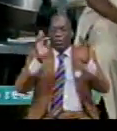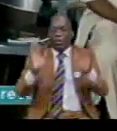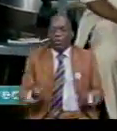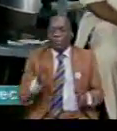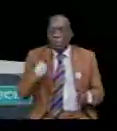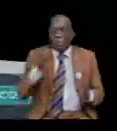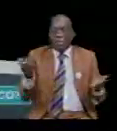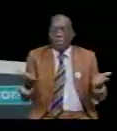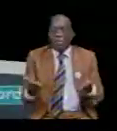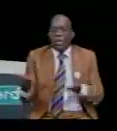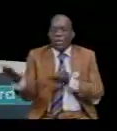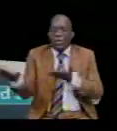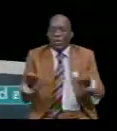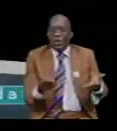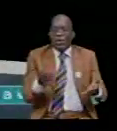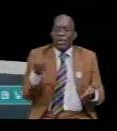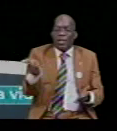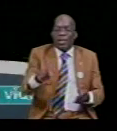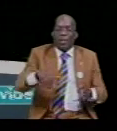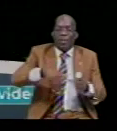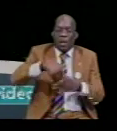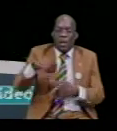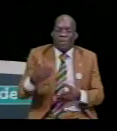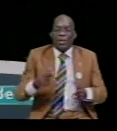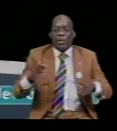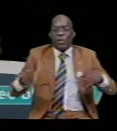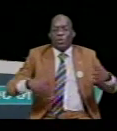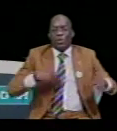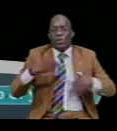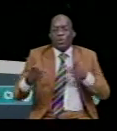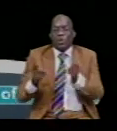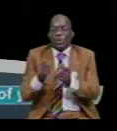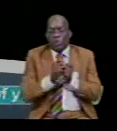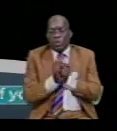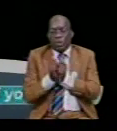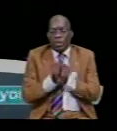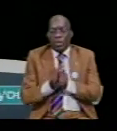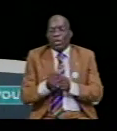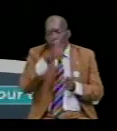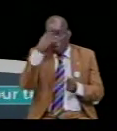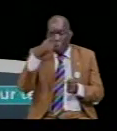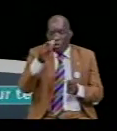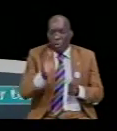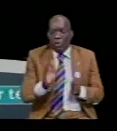out. Rejoice together because God has done it again.